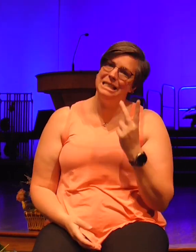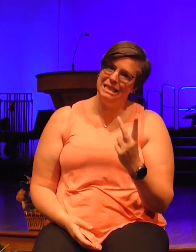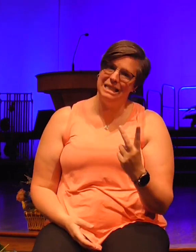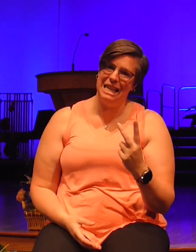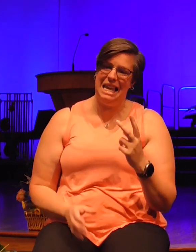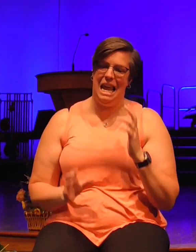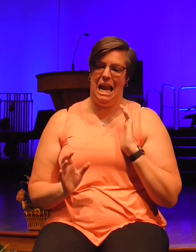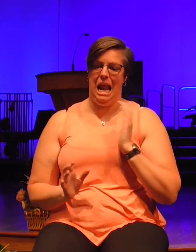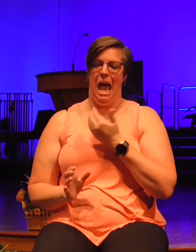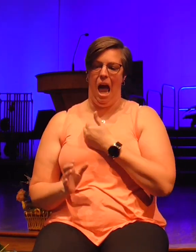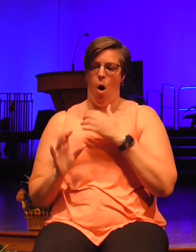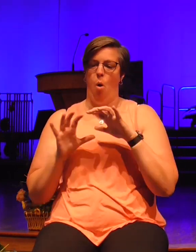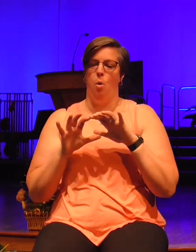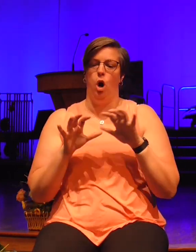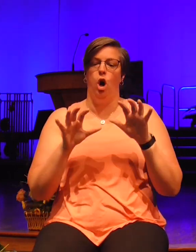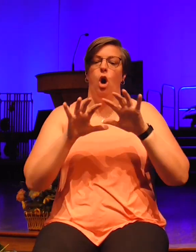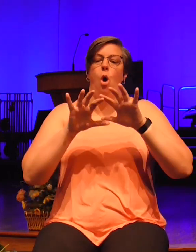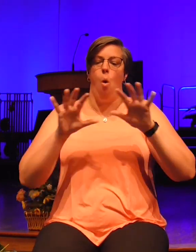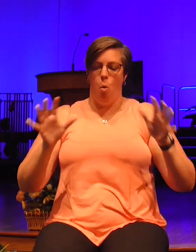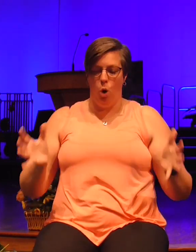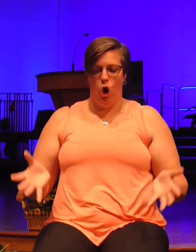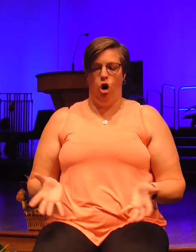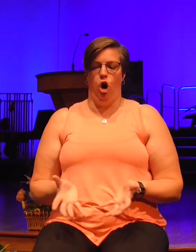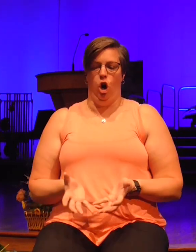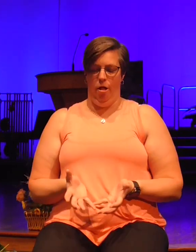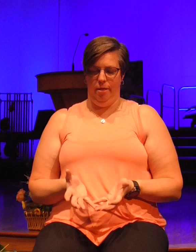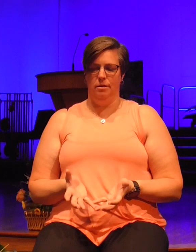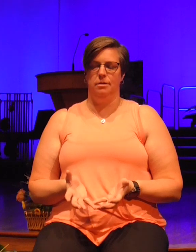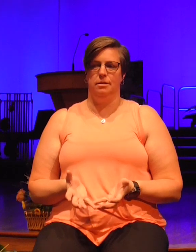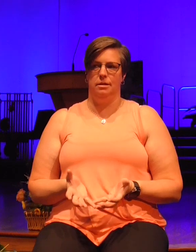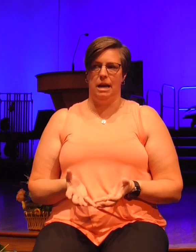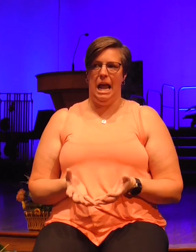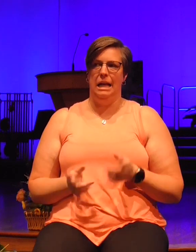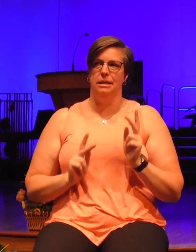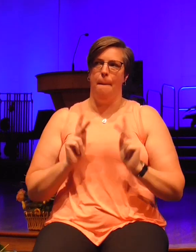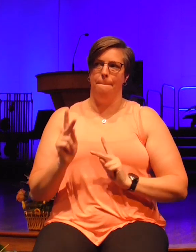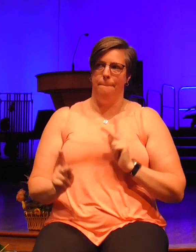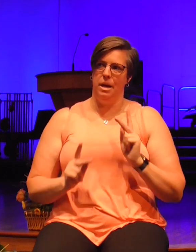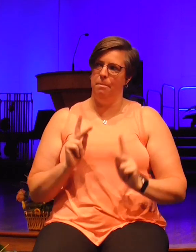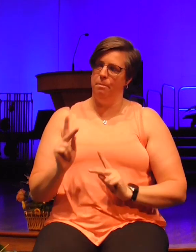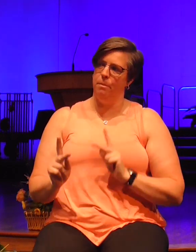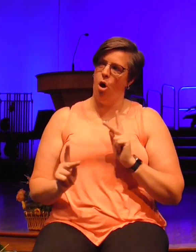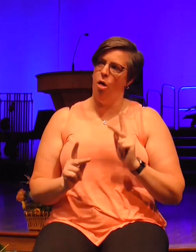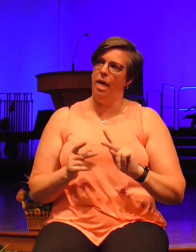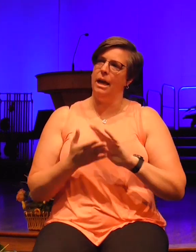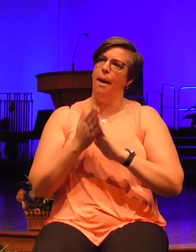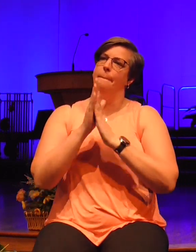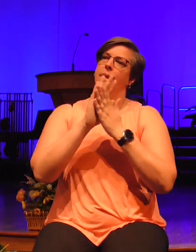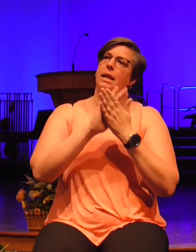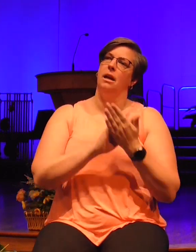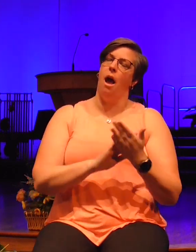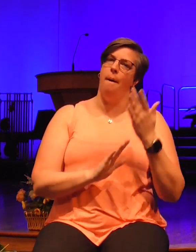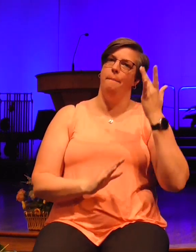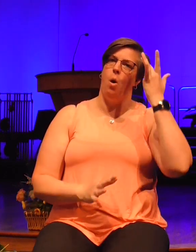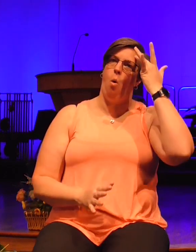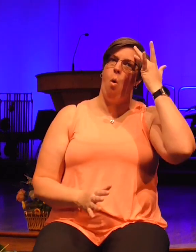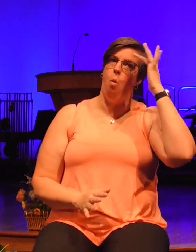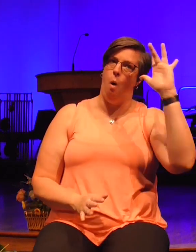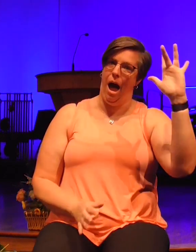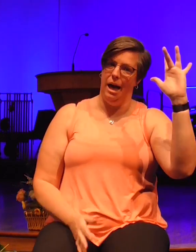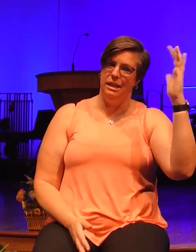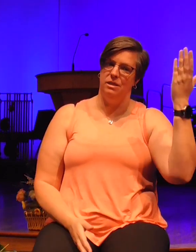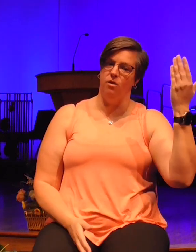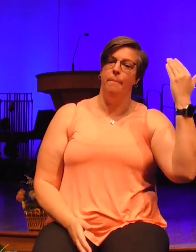world, it's people who no longer fall prey to whys from the past and step out of